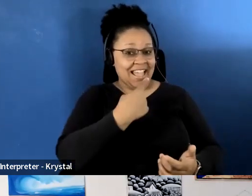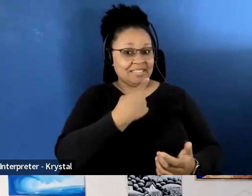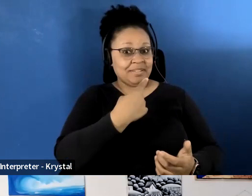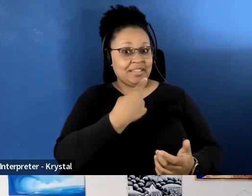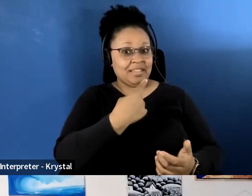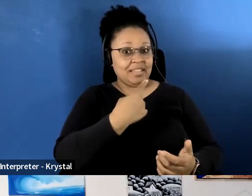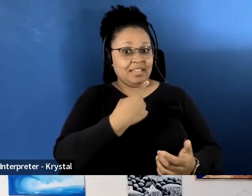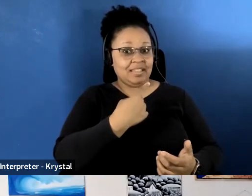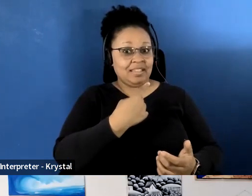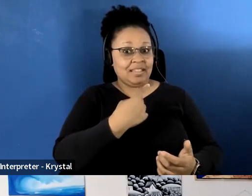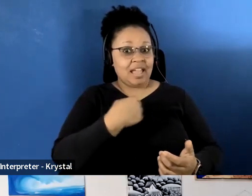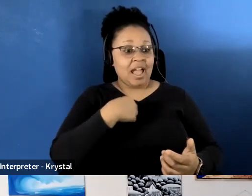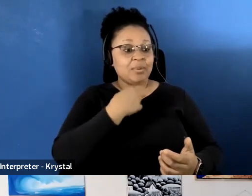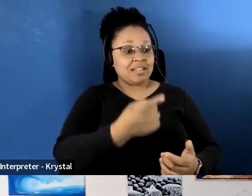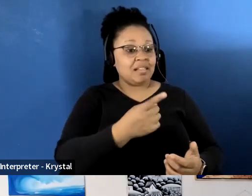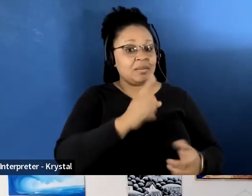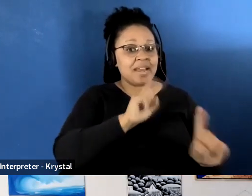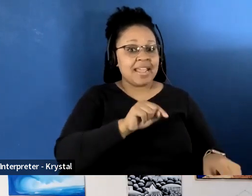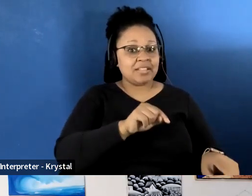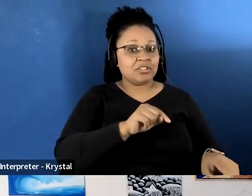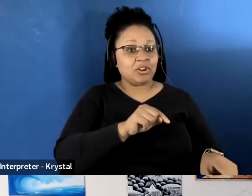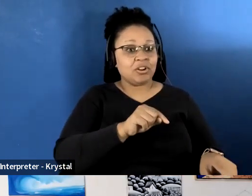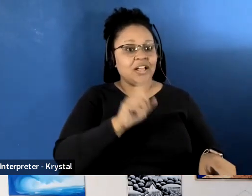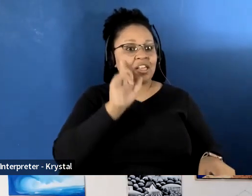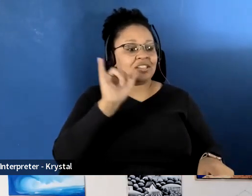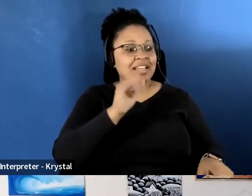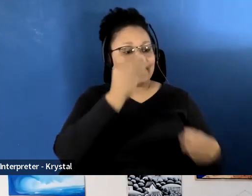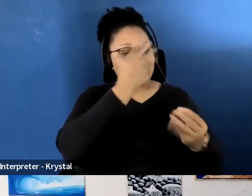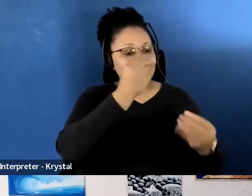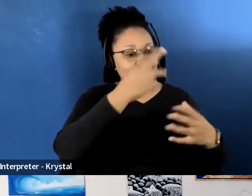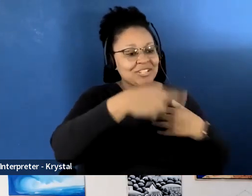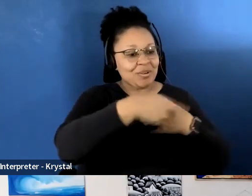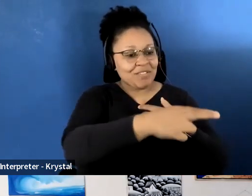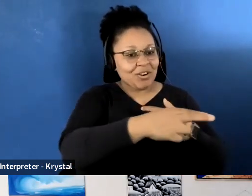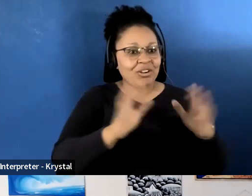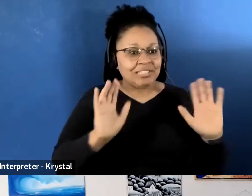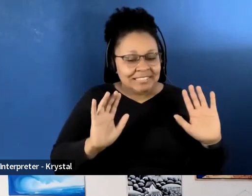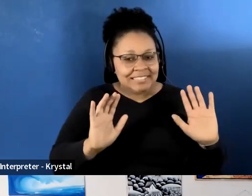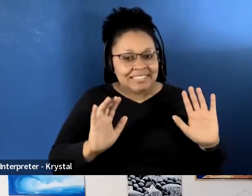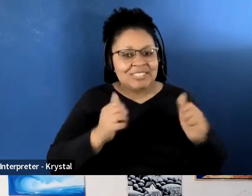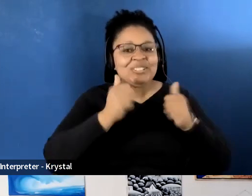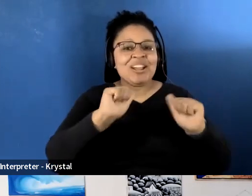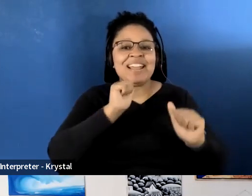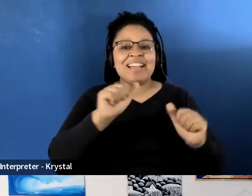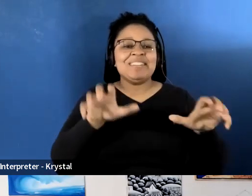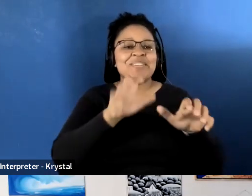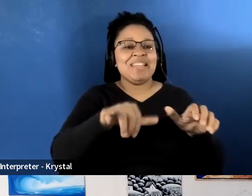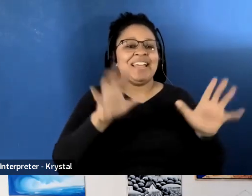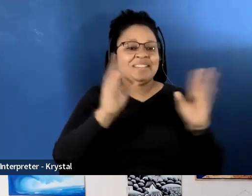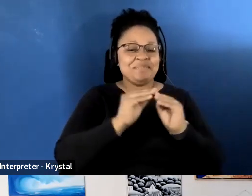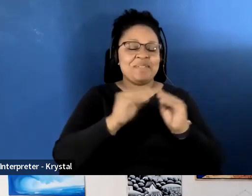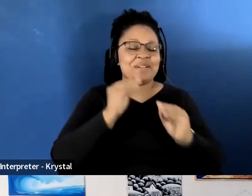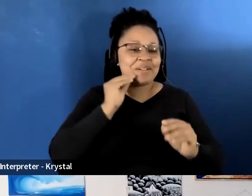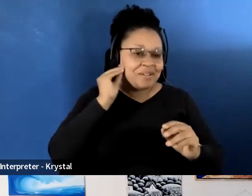would actually give him an answer like it was an information referral. So we try not to do that anymore at home. But I